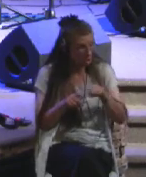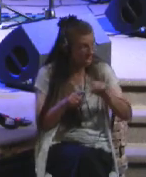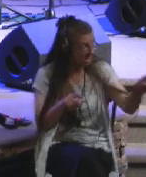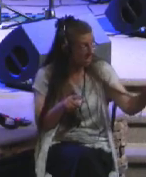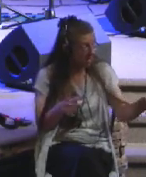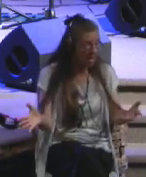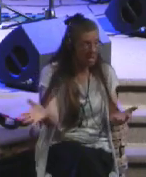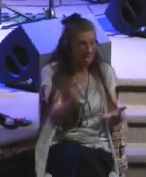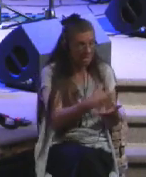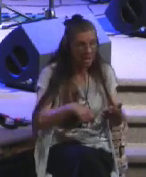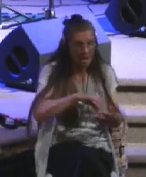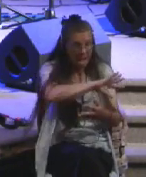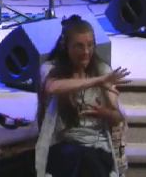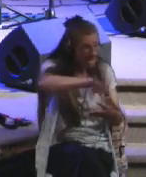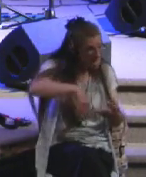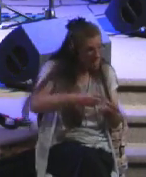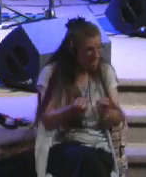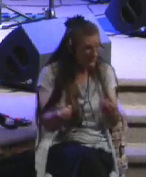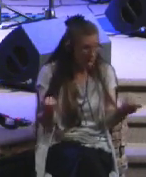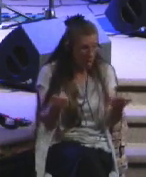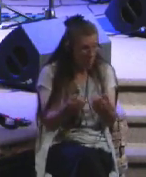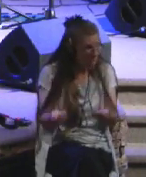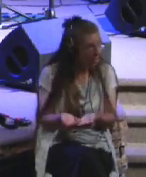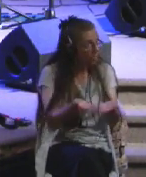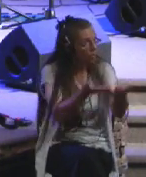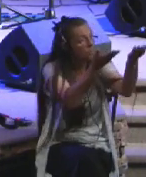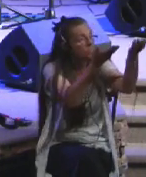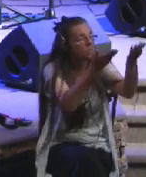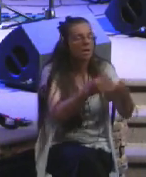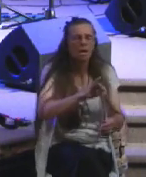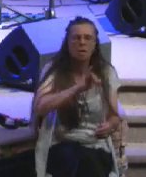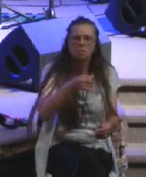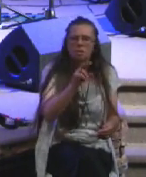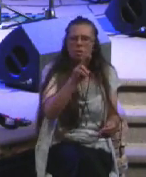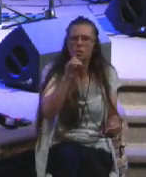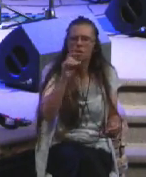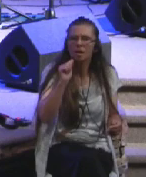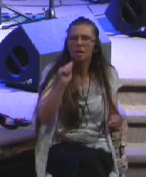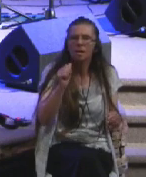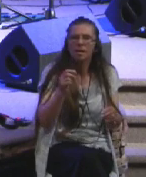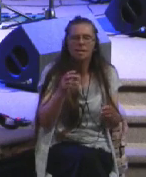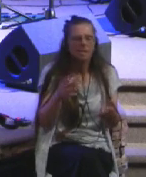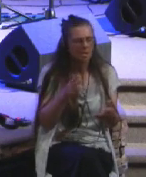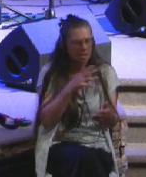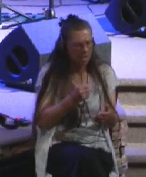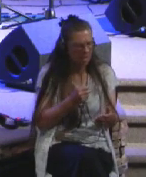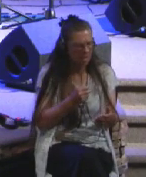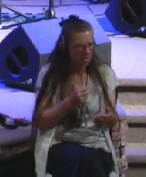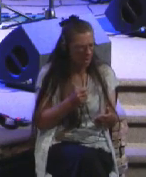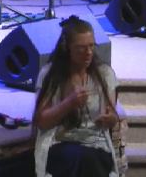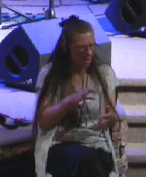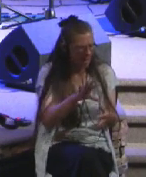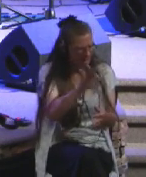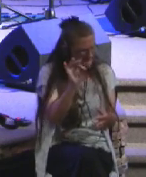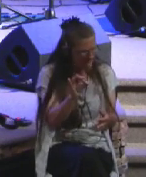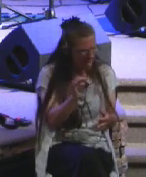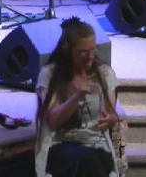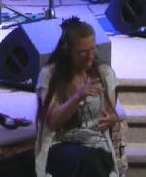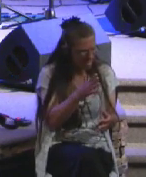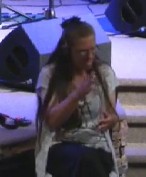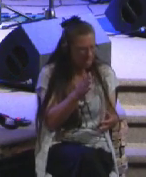takes the stuff with her. And so Judah decides, he says, hey, man, take a goat over there, find the prostitute